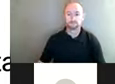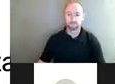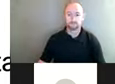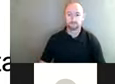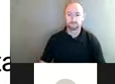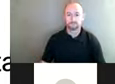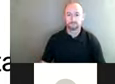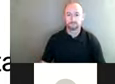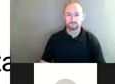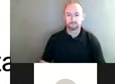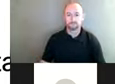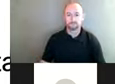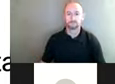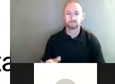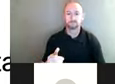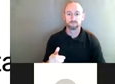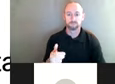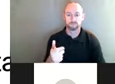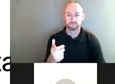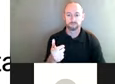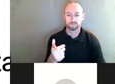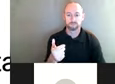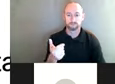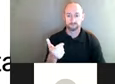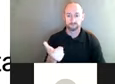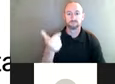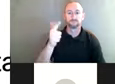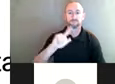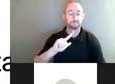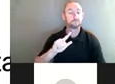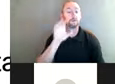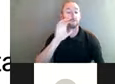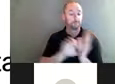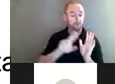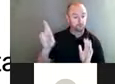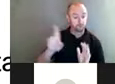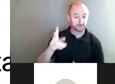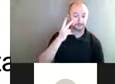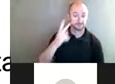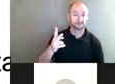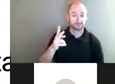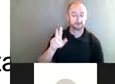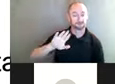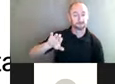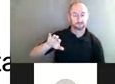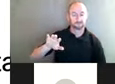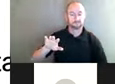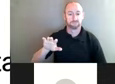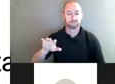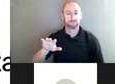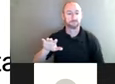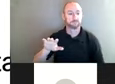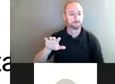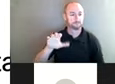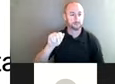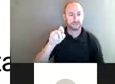which is really exciting. So on the image on the right, that's showing the cancer